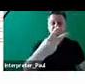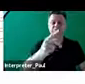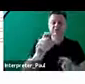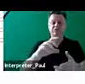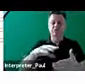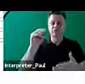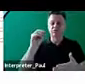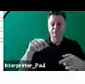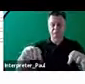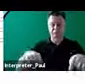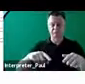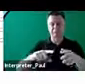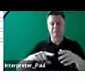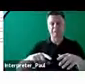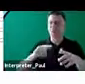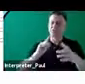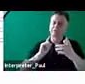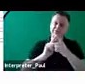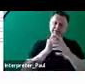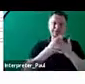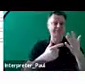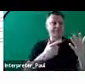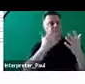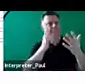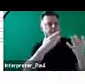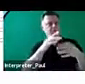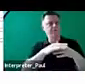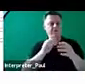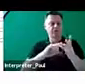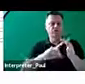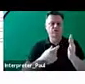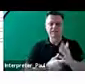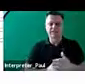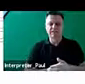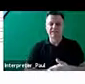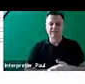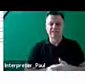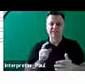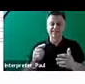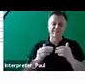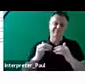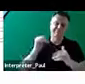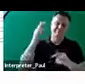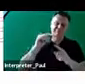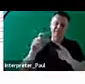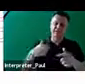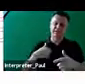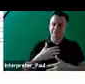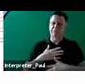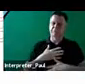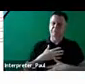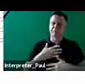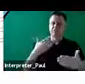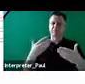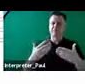students said that they would speak to their disability officer about careers. And actually, that was a much higher percentage than those